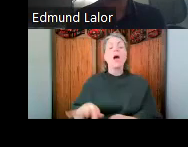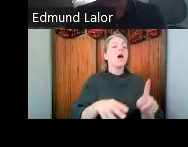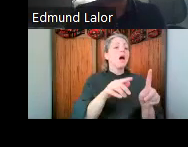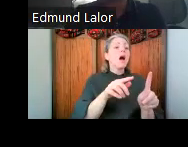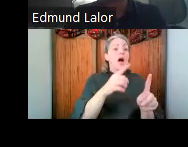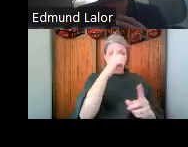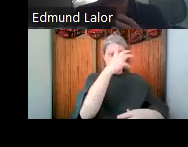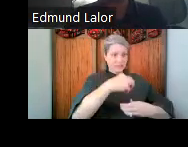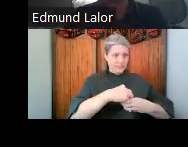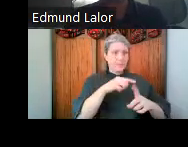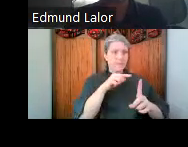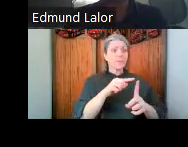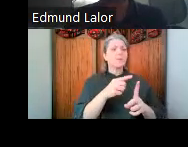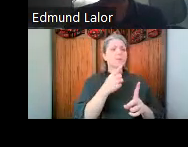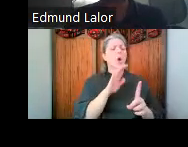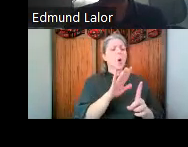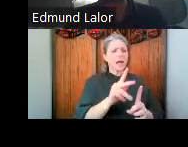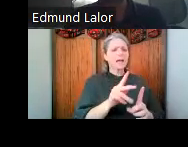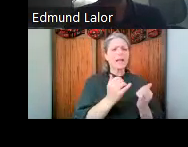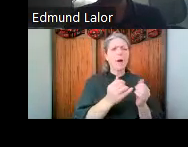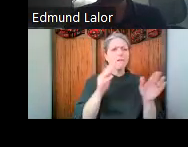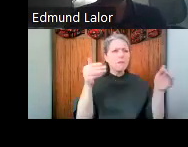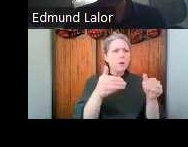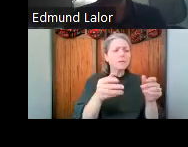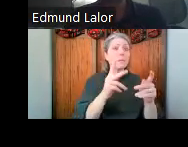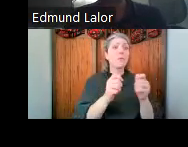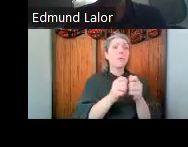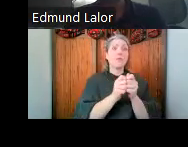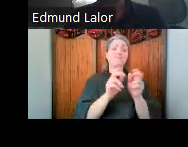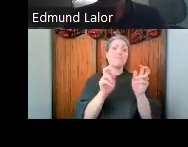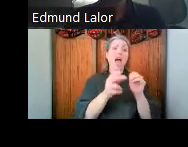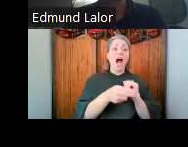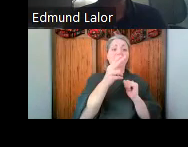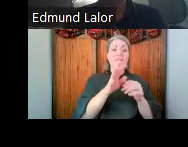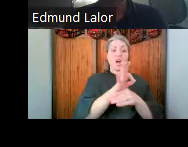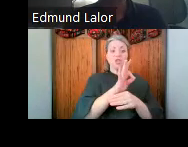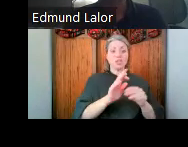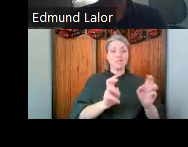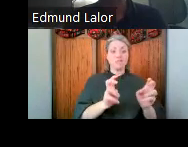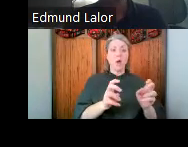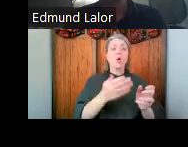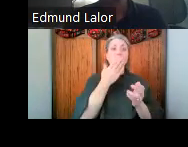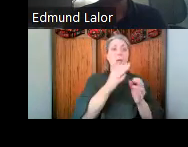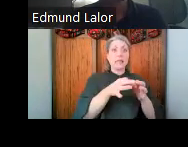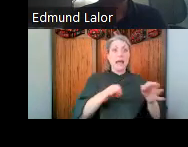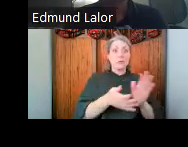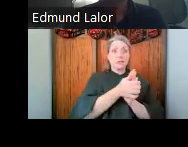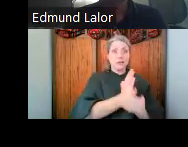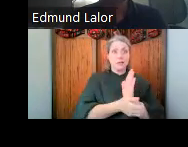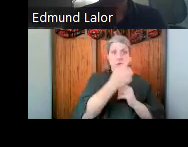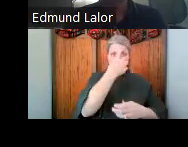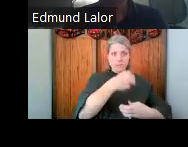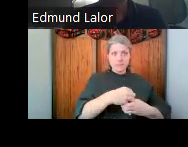whose language has more or less stabilized. We were dealing with high functioning folks with good language skills. We want to make sure that